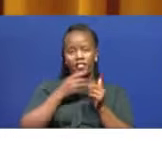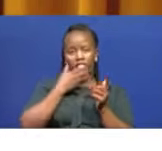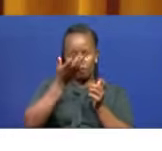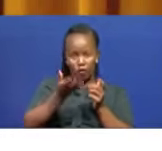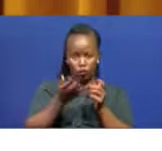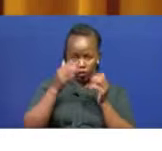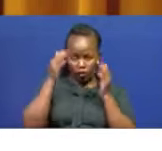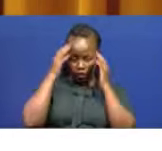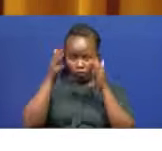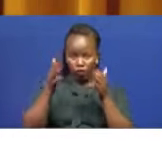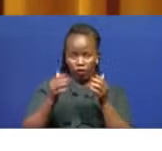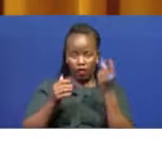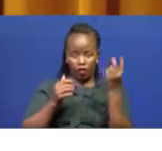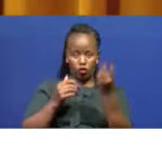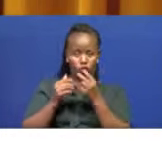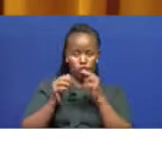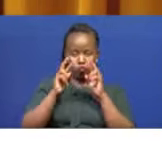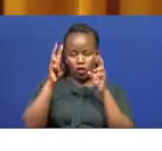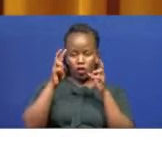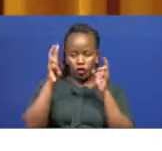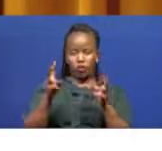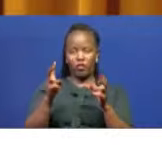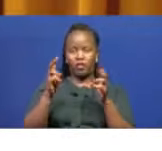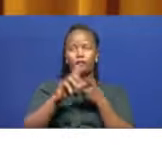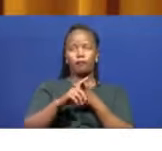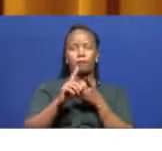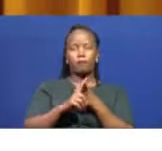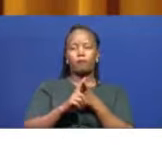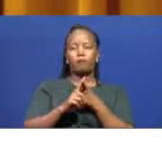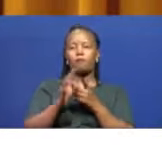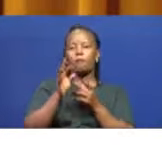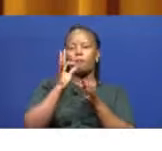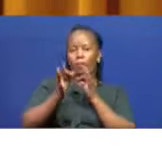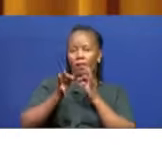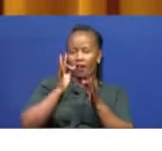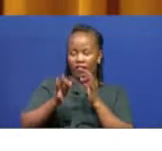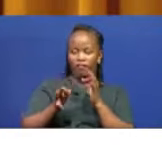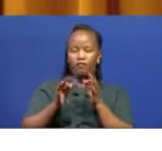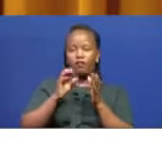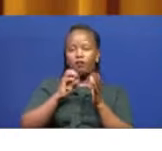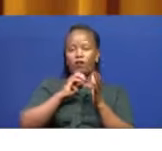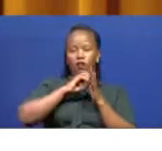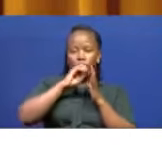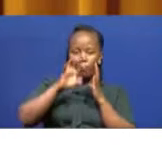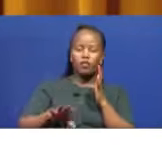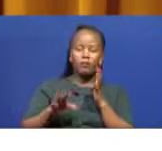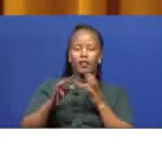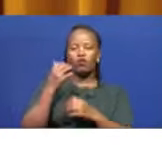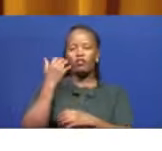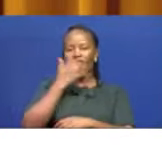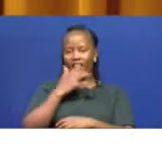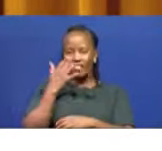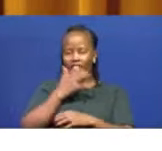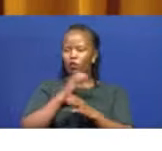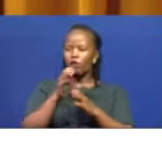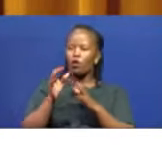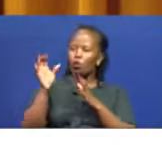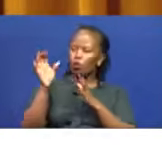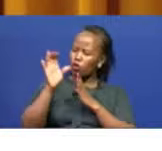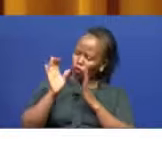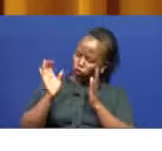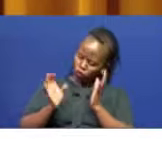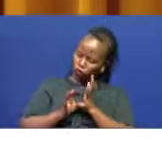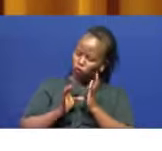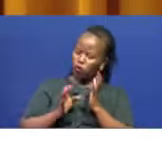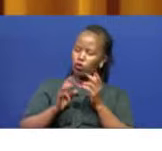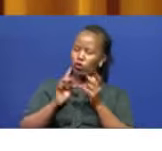on two main issues, namely, whether the impeachment of H.E. Gachagua was unconstitutional and whether